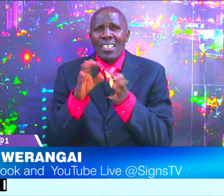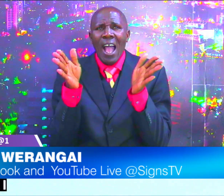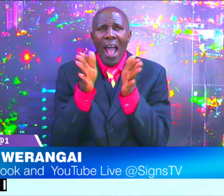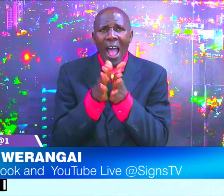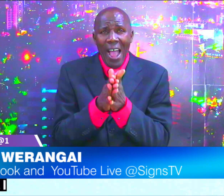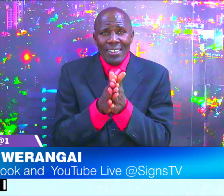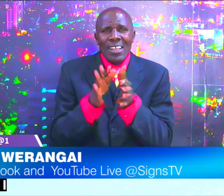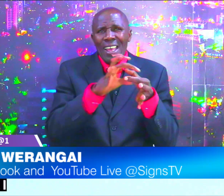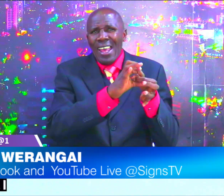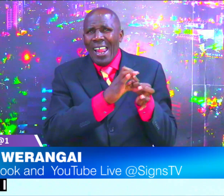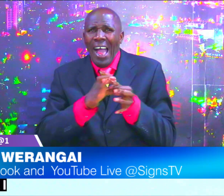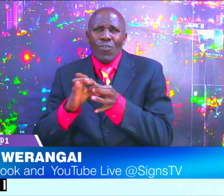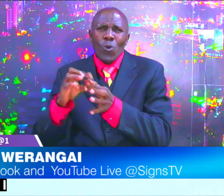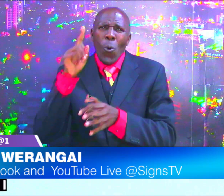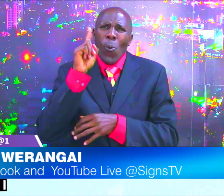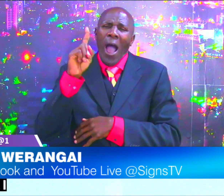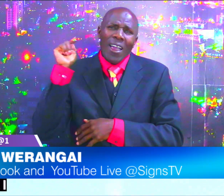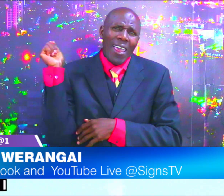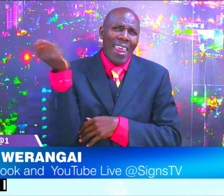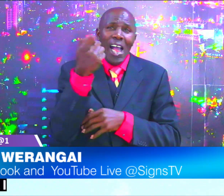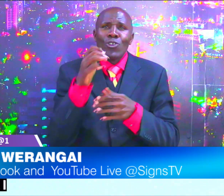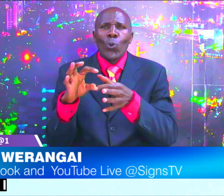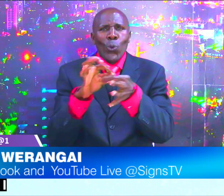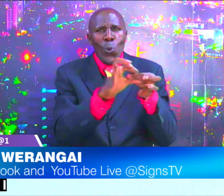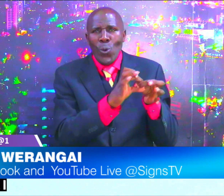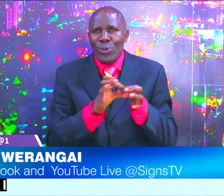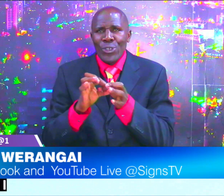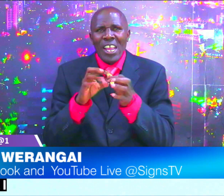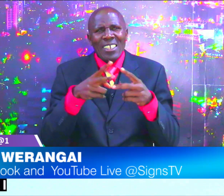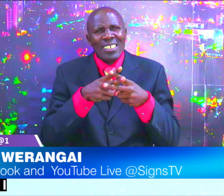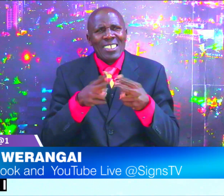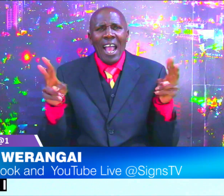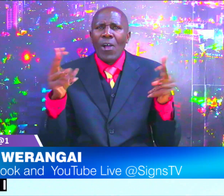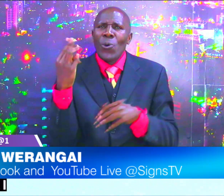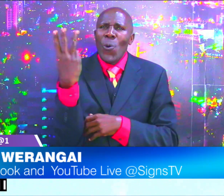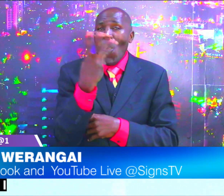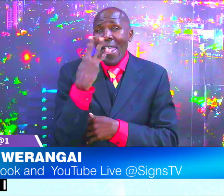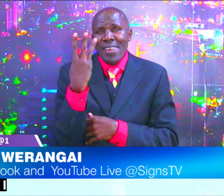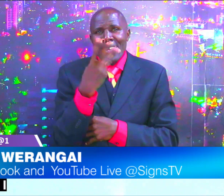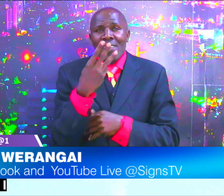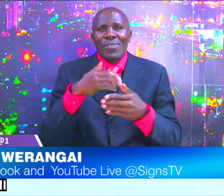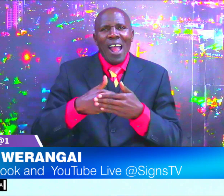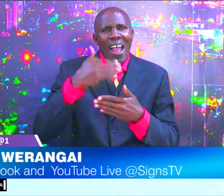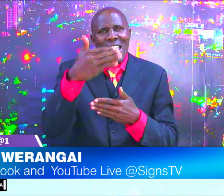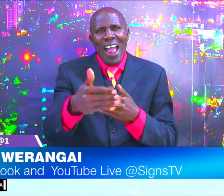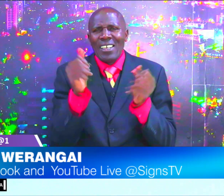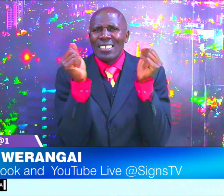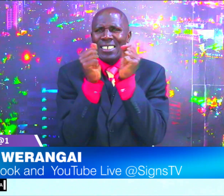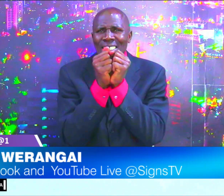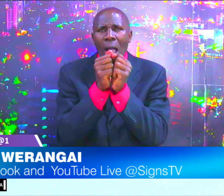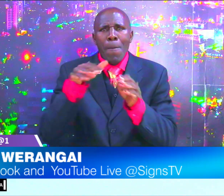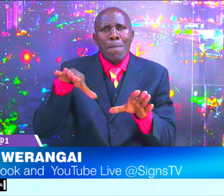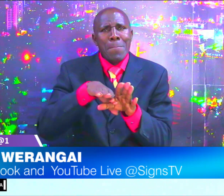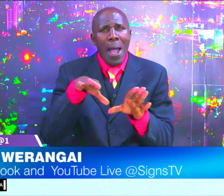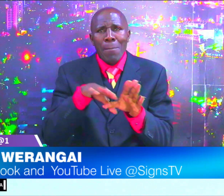The talks between Kenya Kwanza and Azimio la Umoja One Kenya coalition began on Wednesday